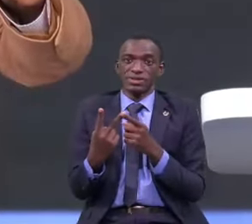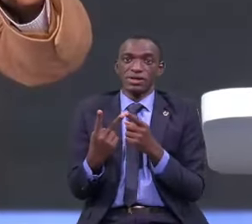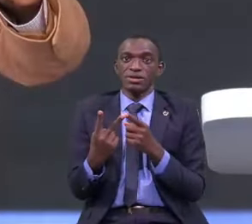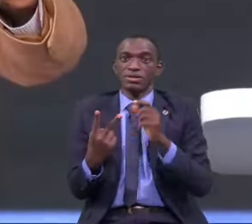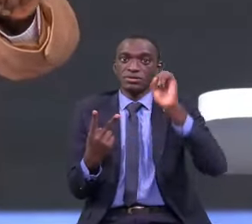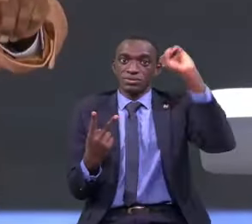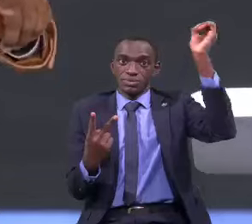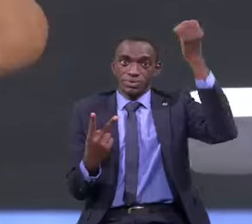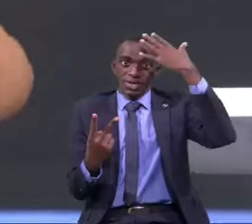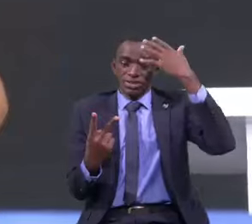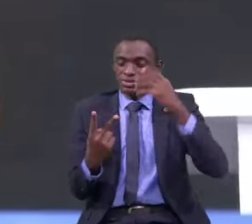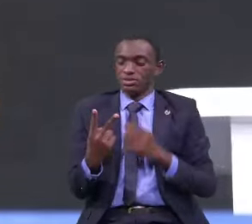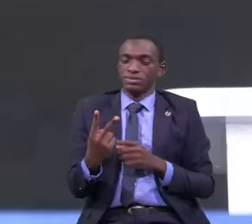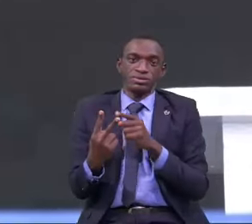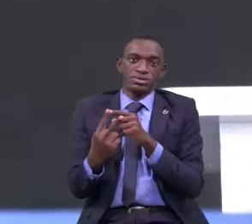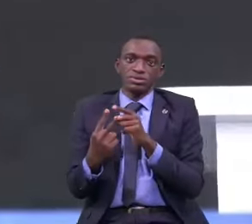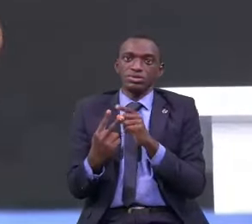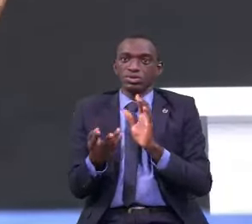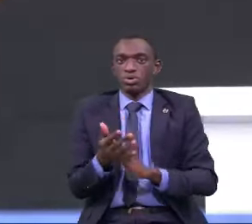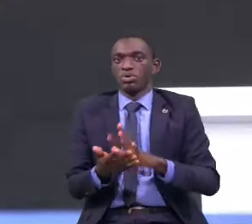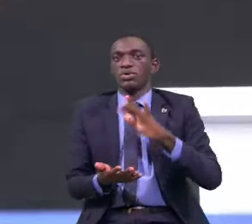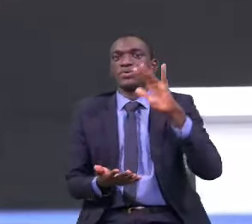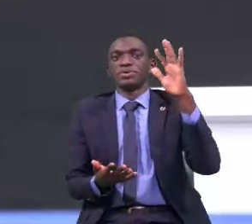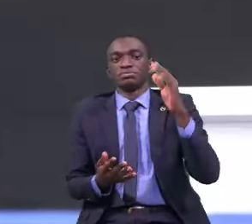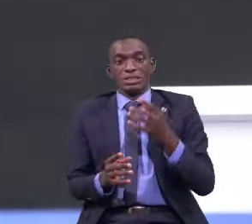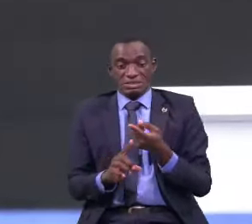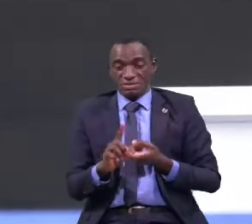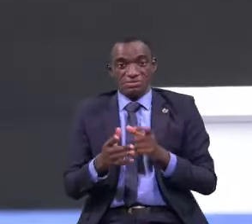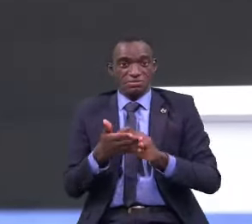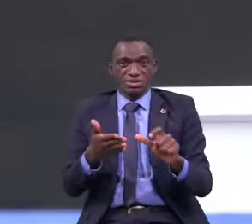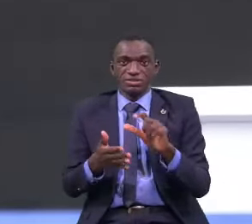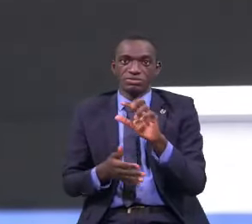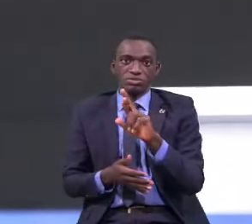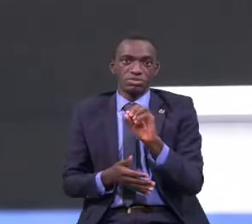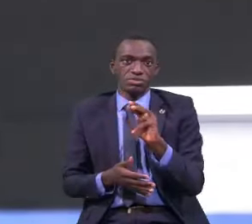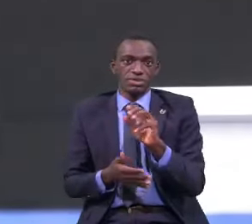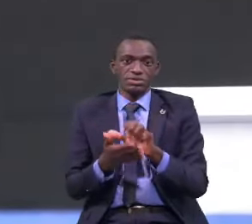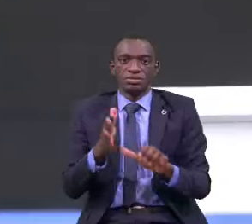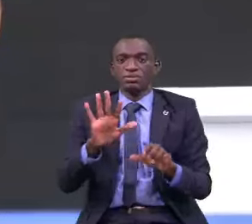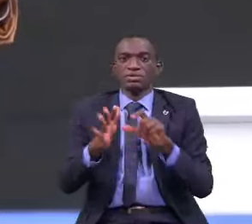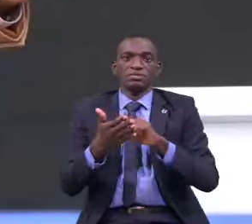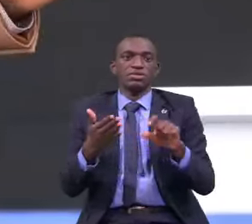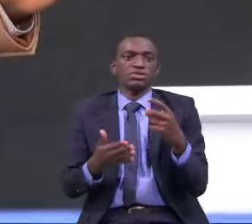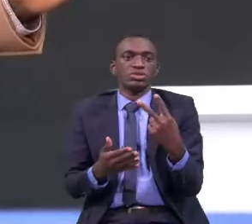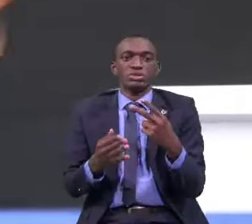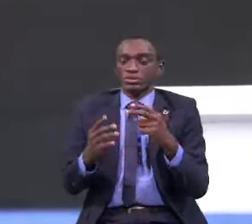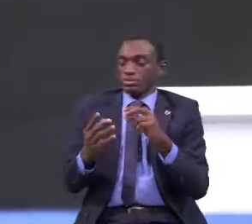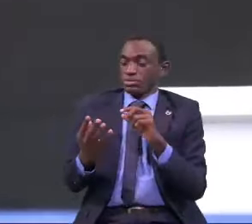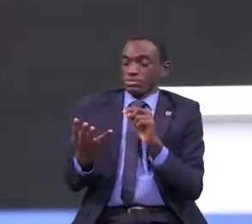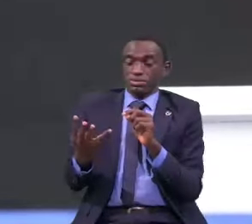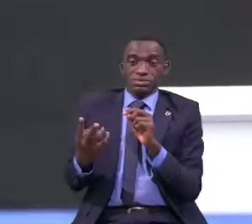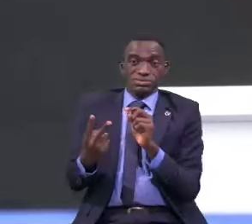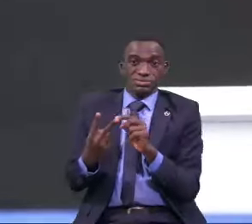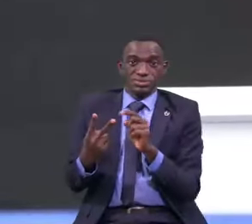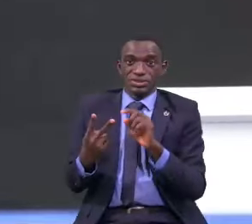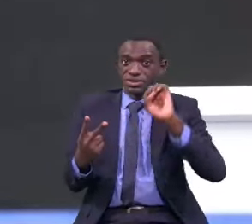Grace, glory. Grace, glory. And between that grace and